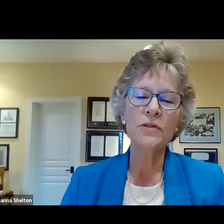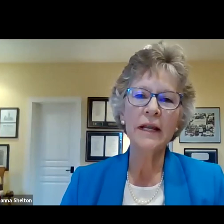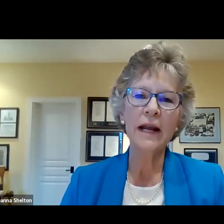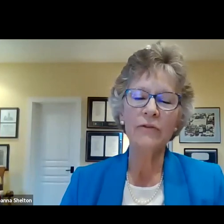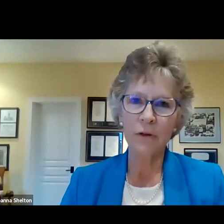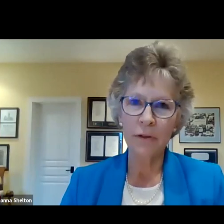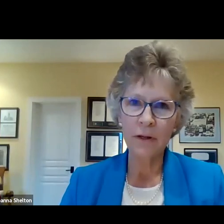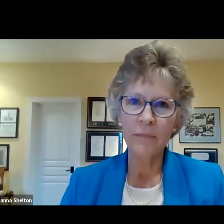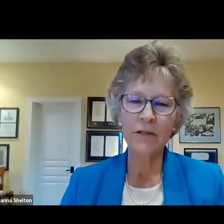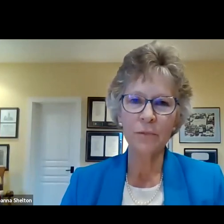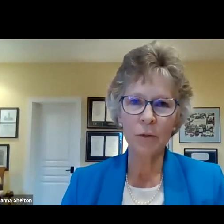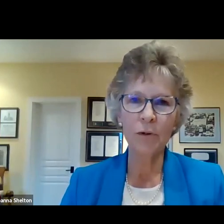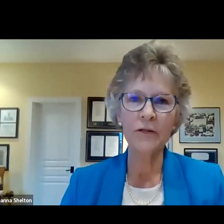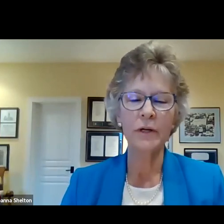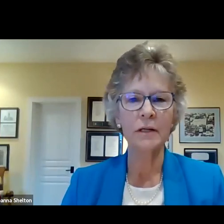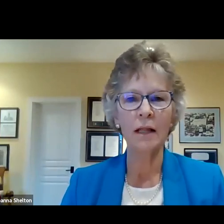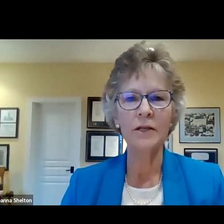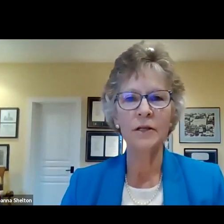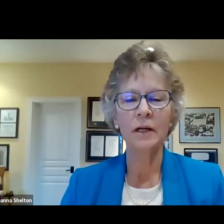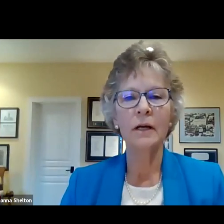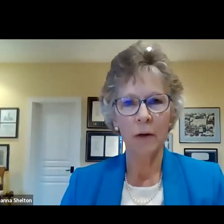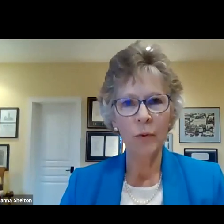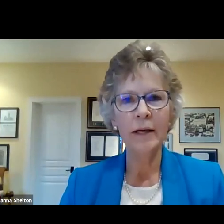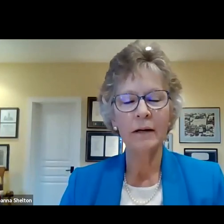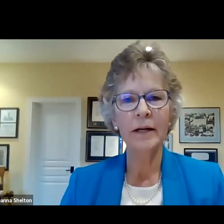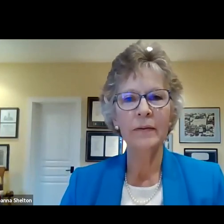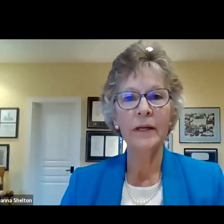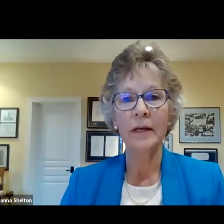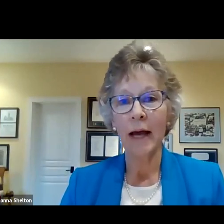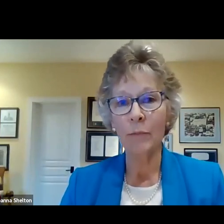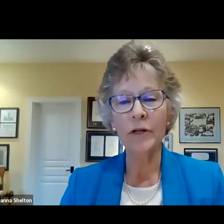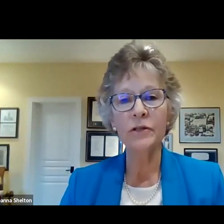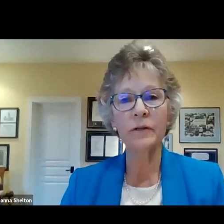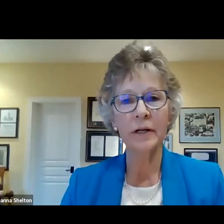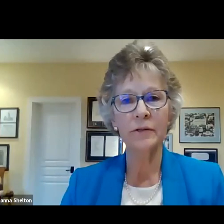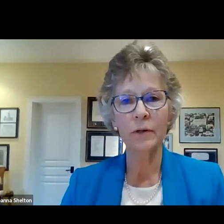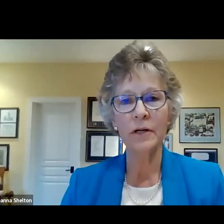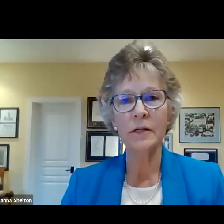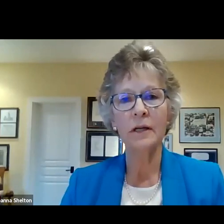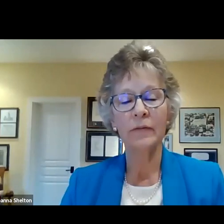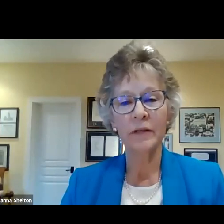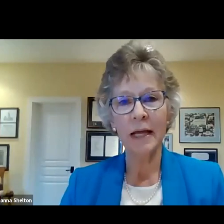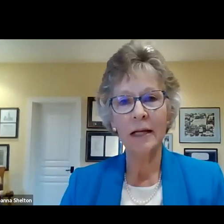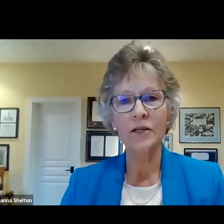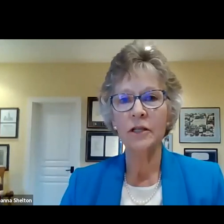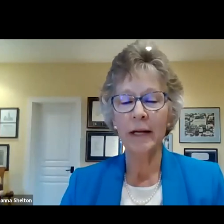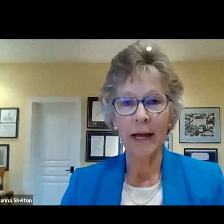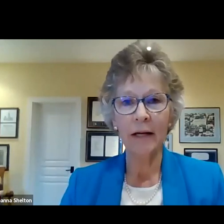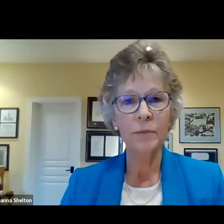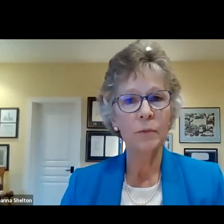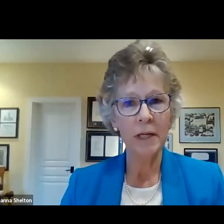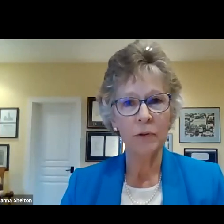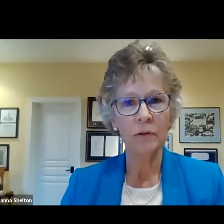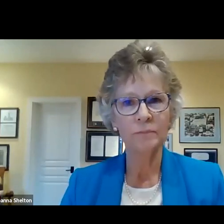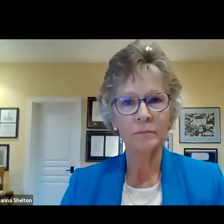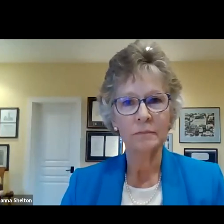Before we proceed any further, it's appropriate to acknowledge that we are in the Aboriginal territories of the Salish and